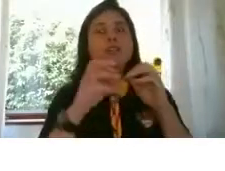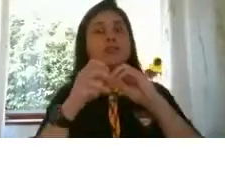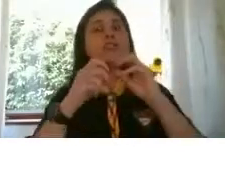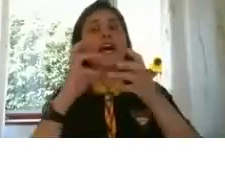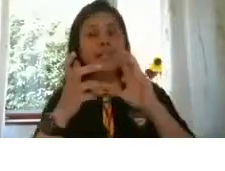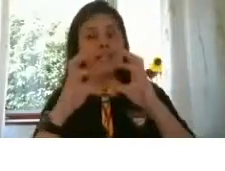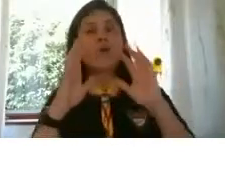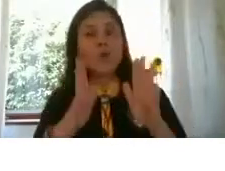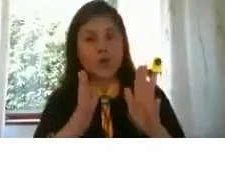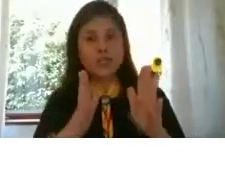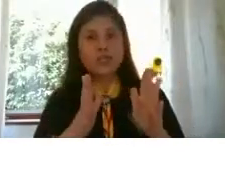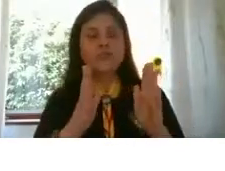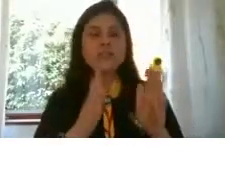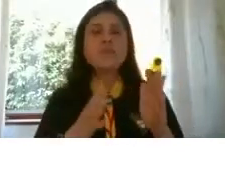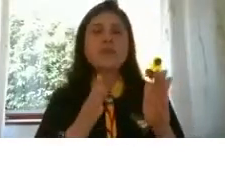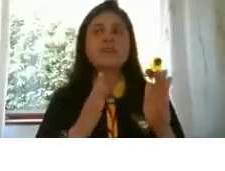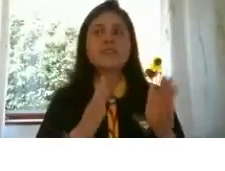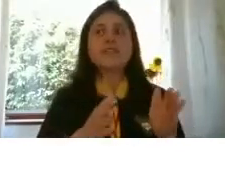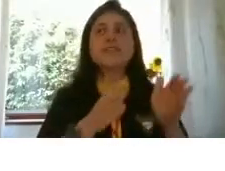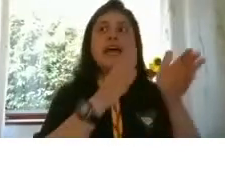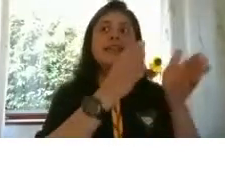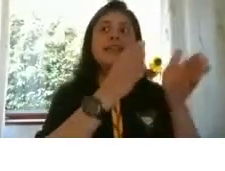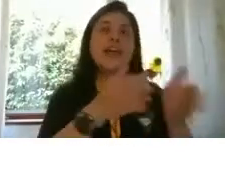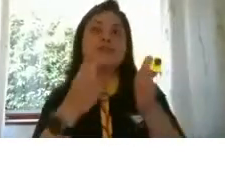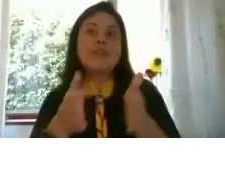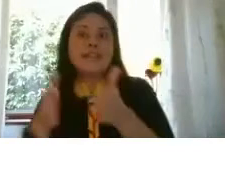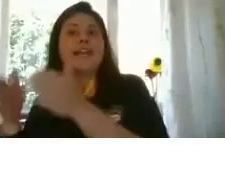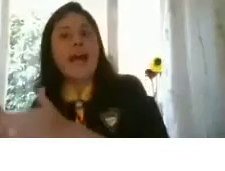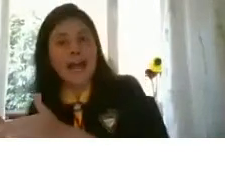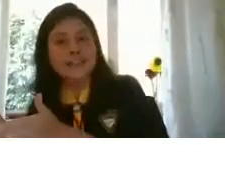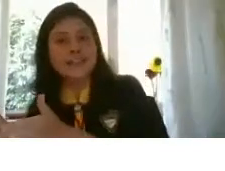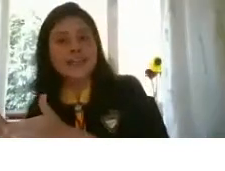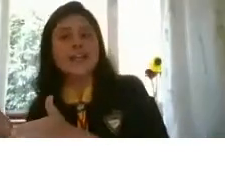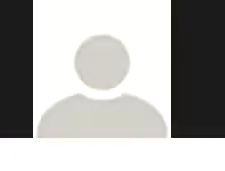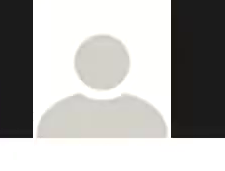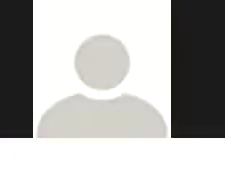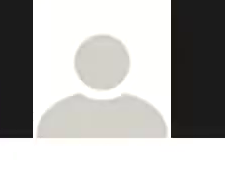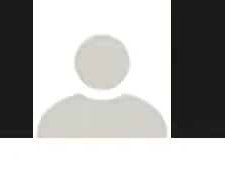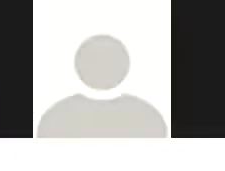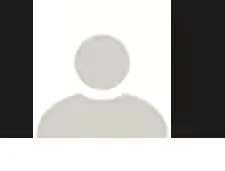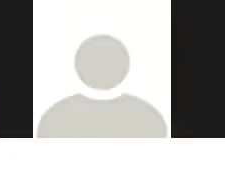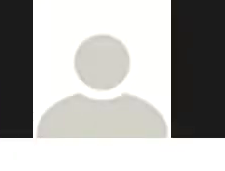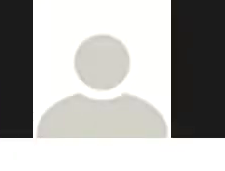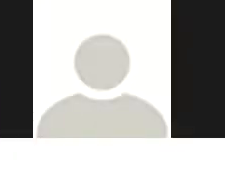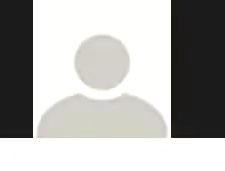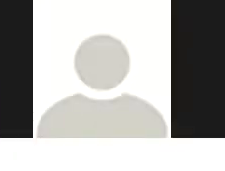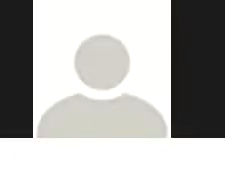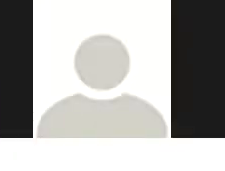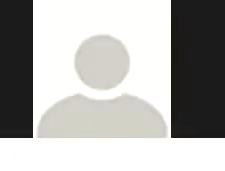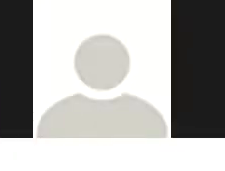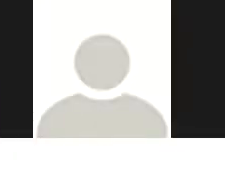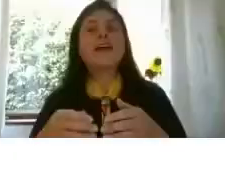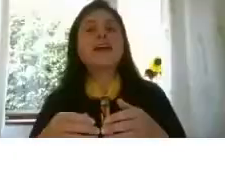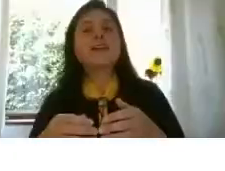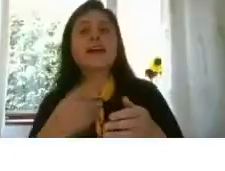you need to sign a word. For example, if it is the red cat, you will sign the,